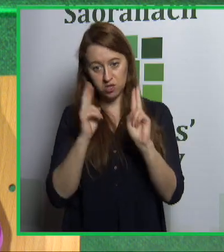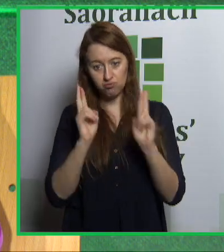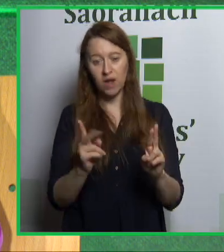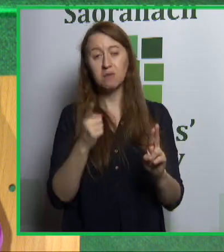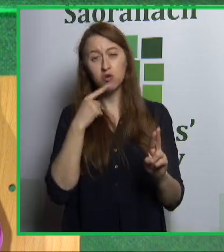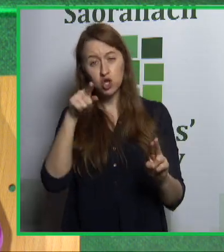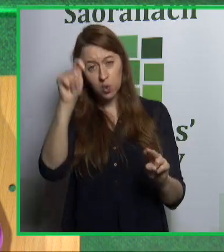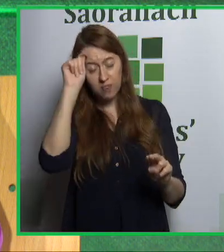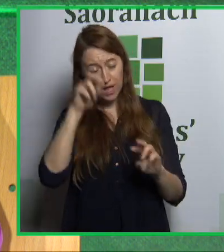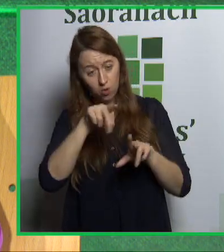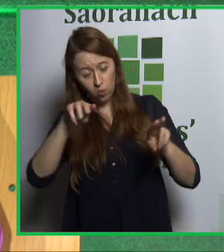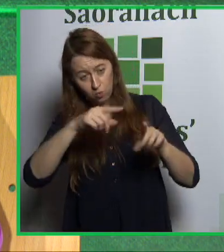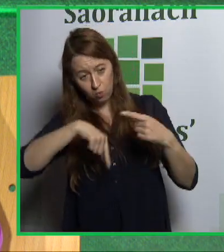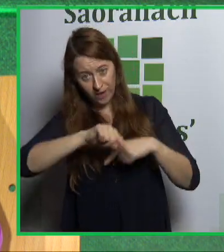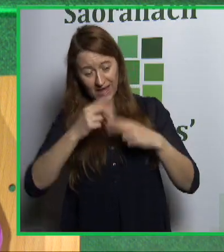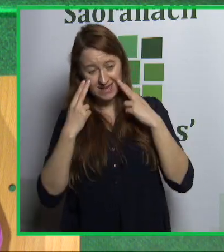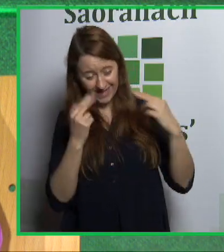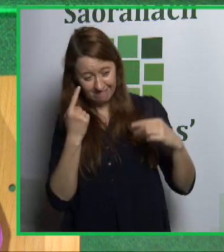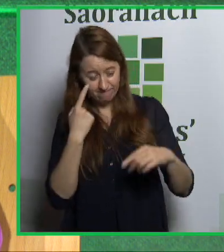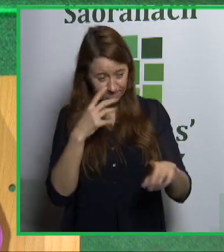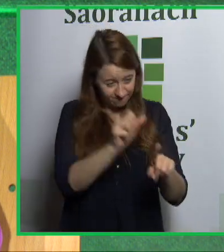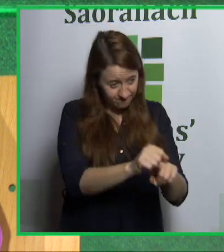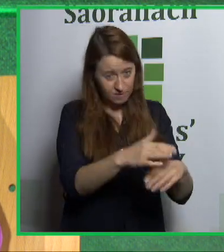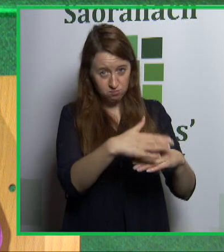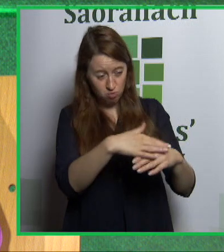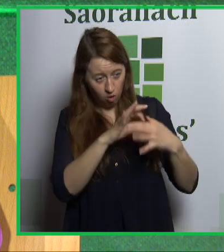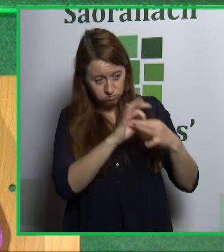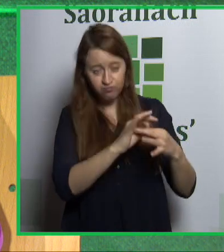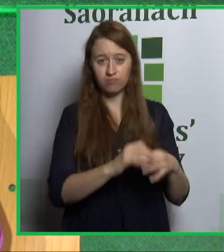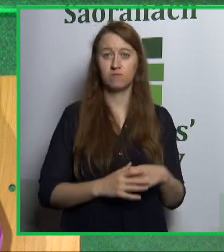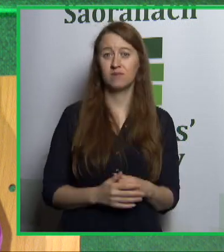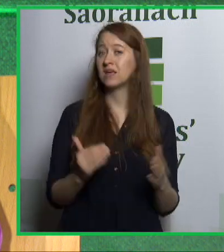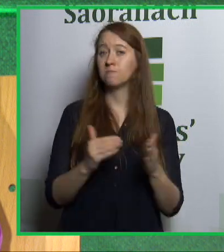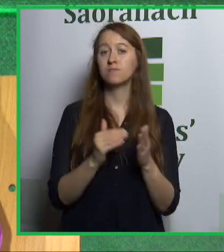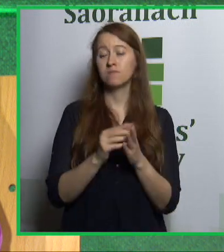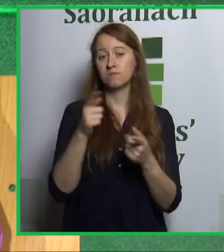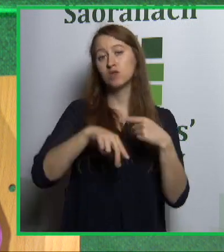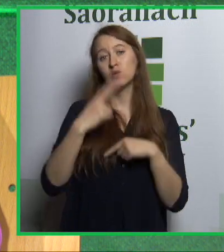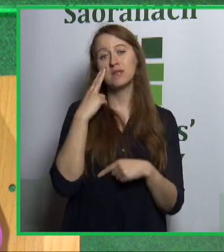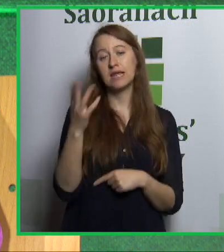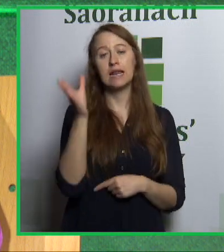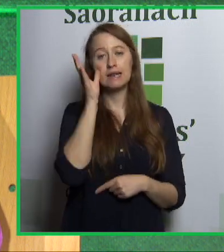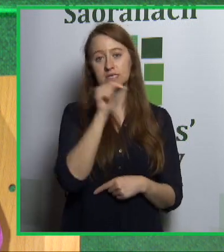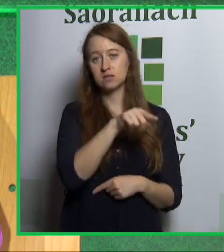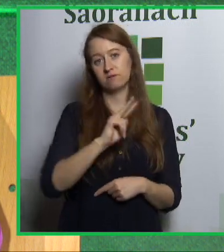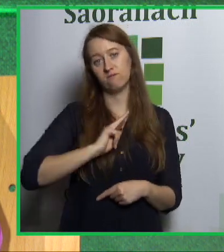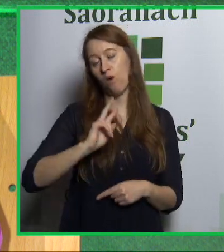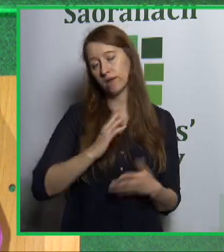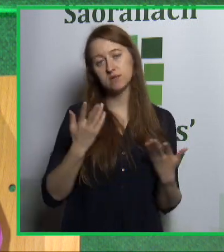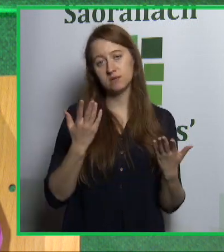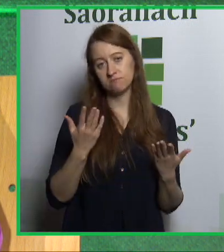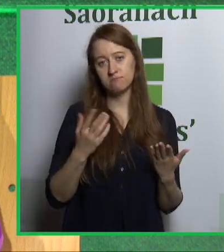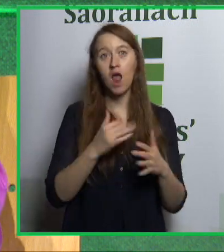you need to hear what they have to say. Let them have their voices, because You know, a lot of decision making is